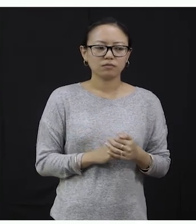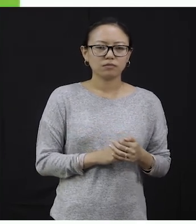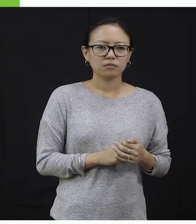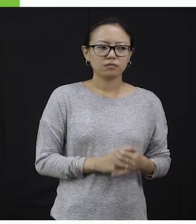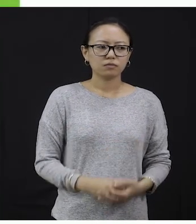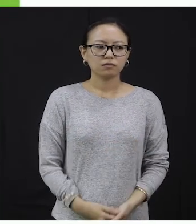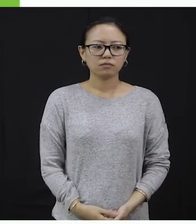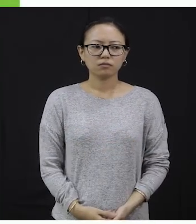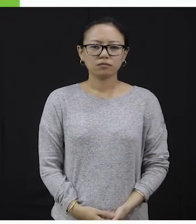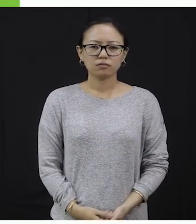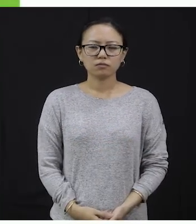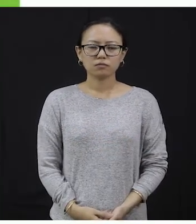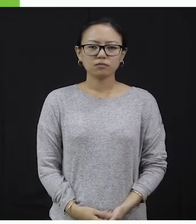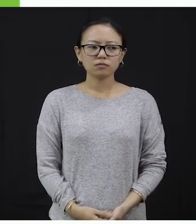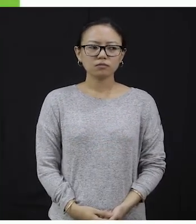7.